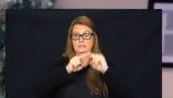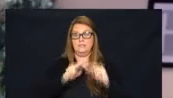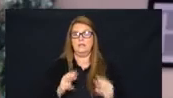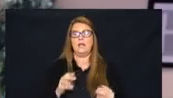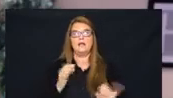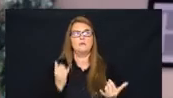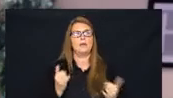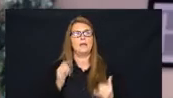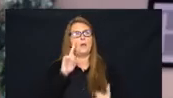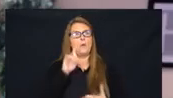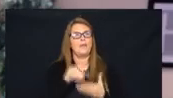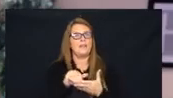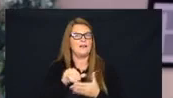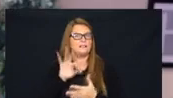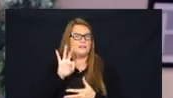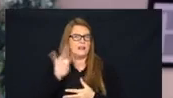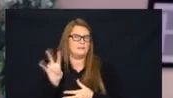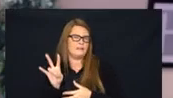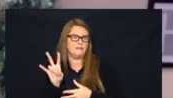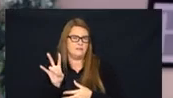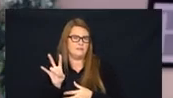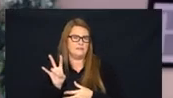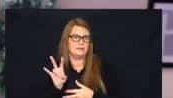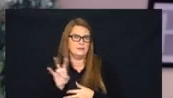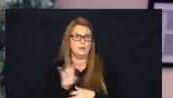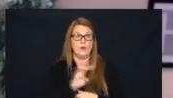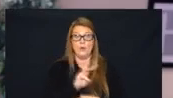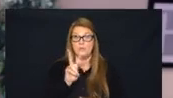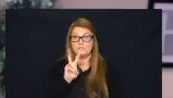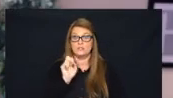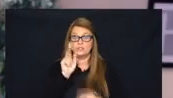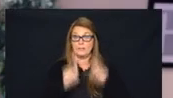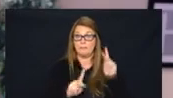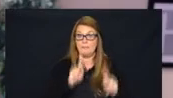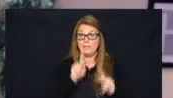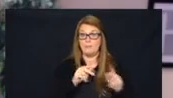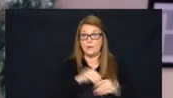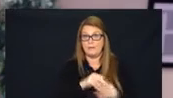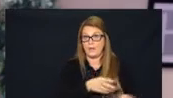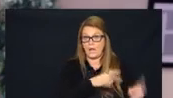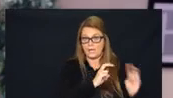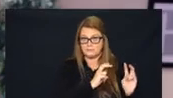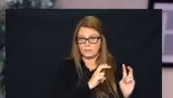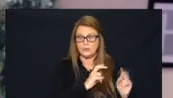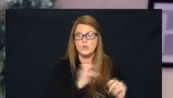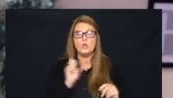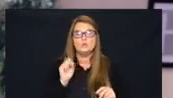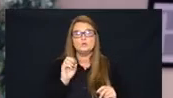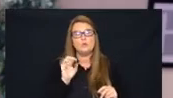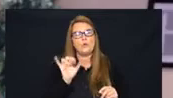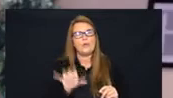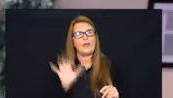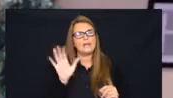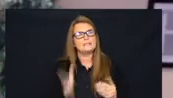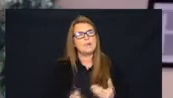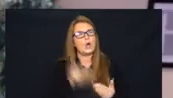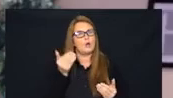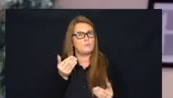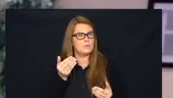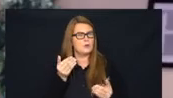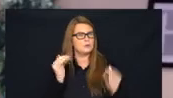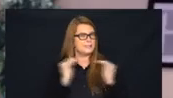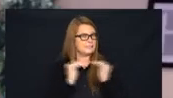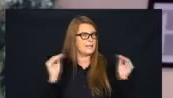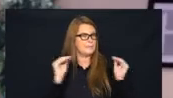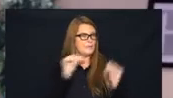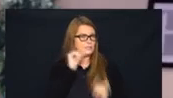think, 1,097 West Virginians in hospital beds today, and that's almost at the same level as